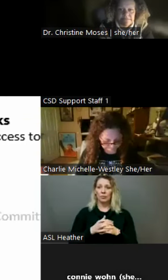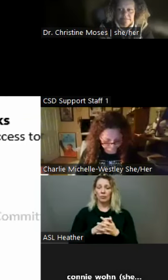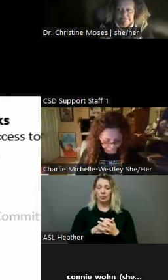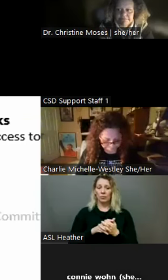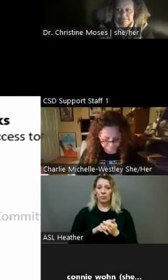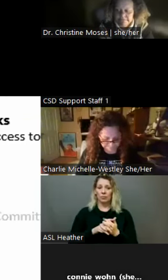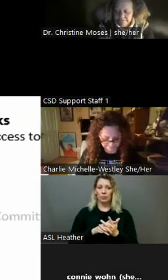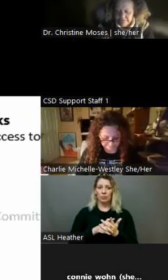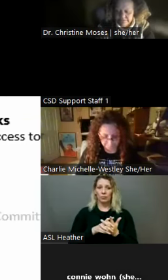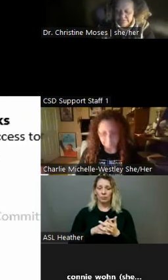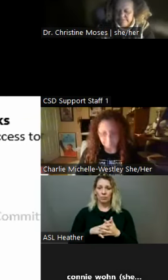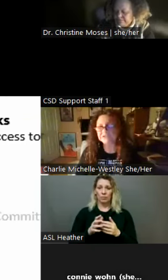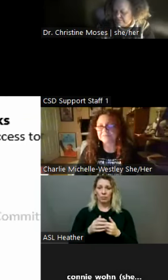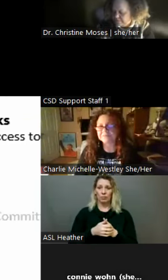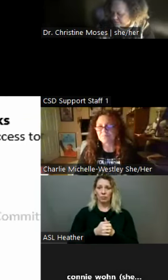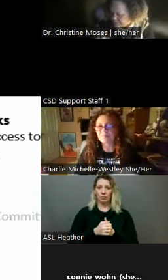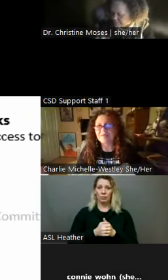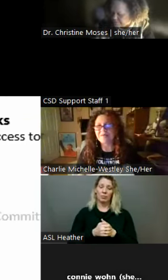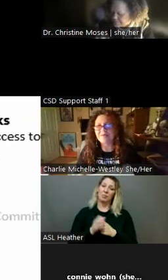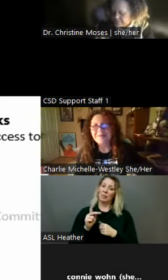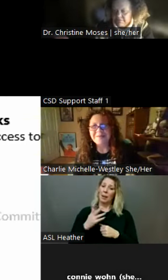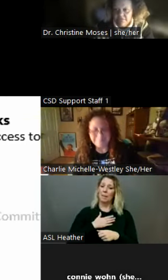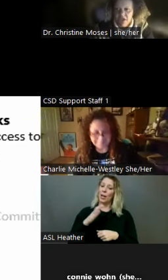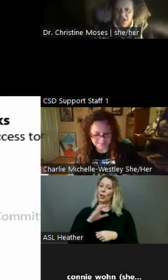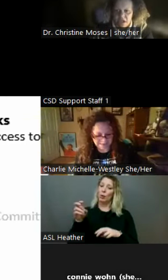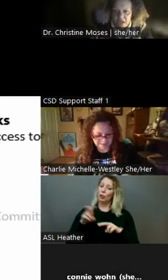Okay, that's my co-chairs.